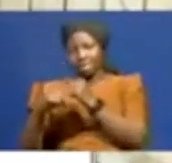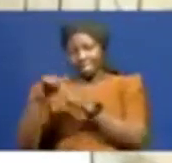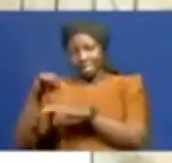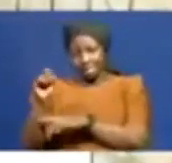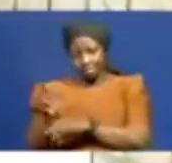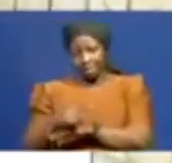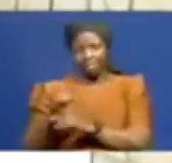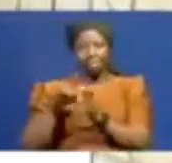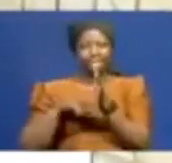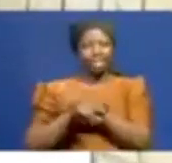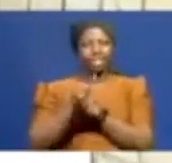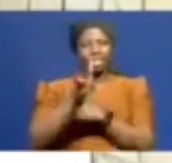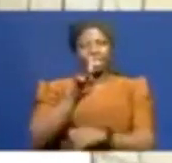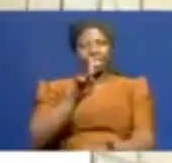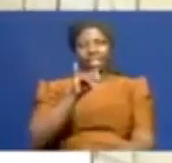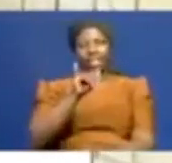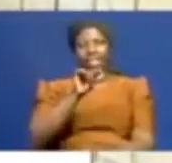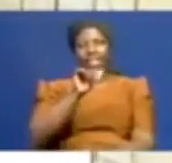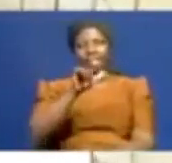Rwanda.